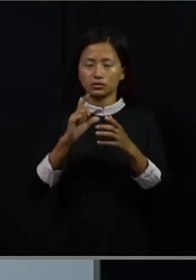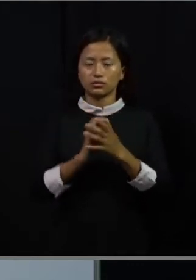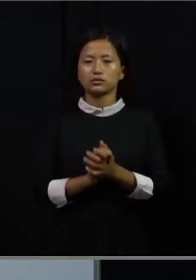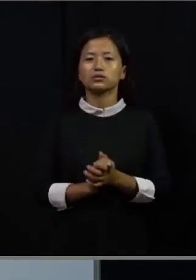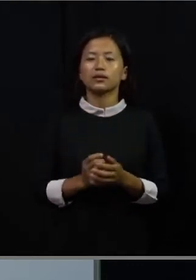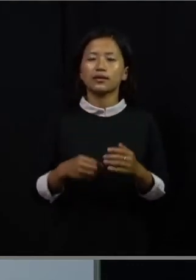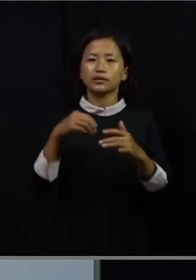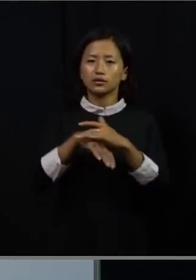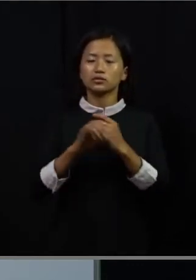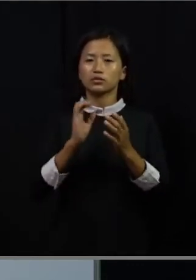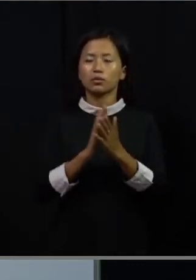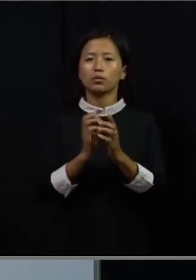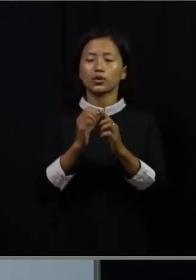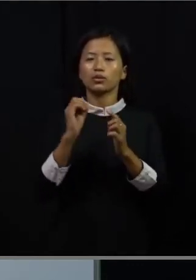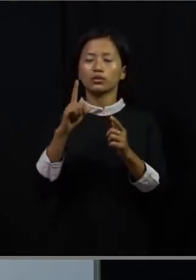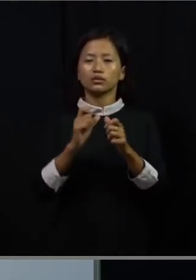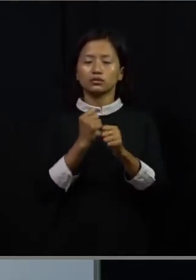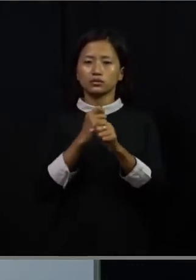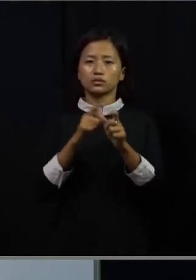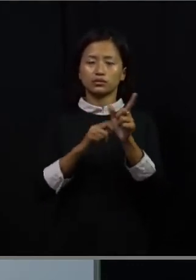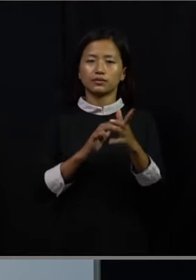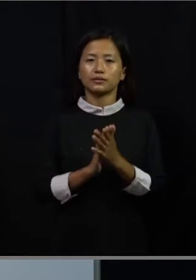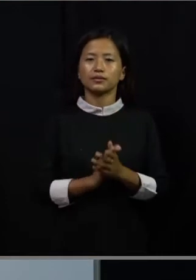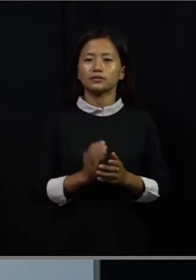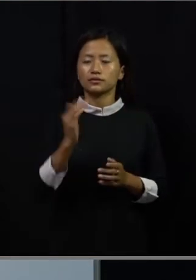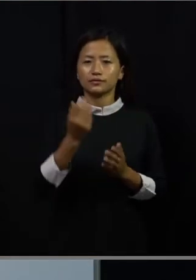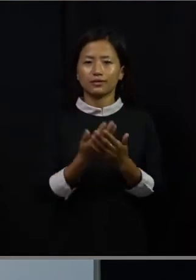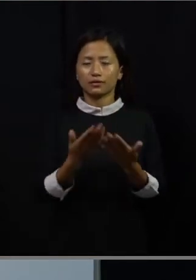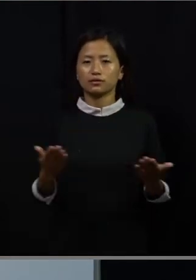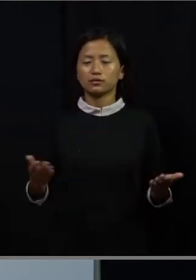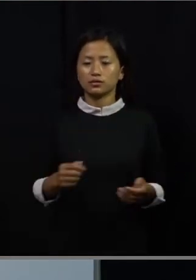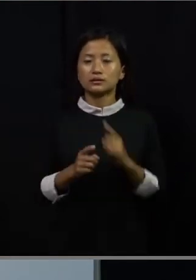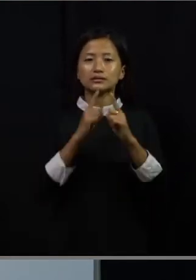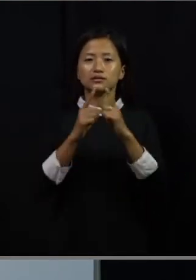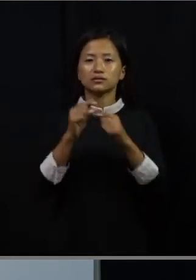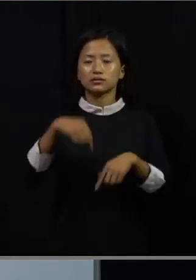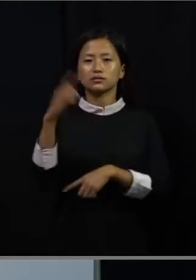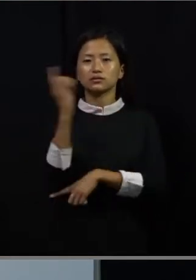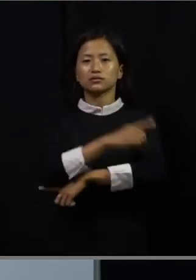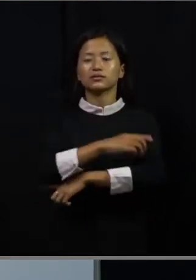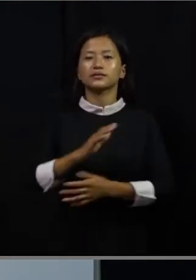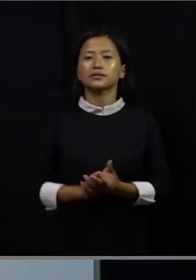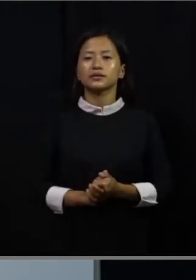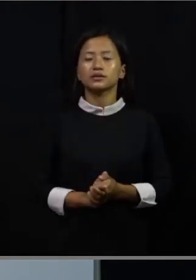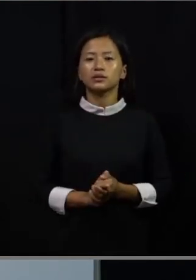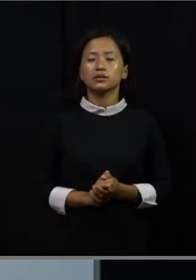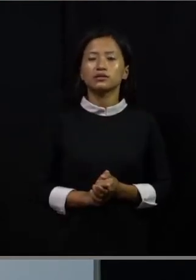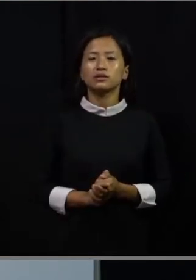and anthropology. Okay, so those are some of the things which we are going to discuss today. Okay,